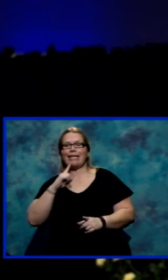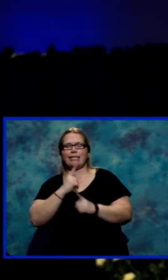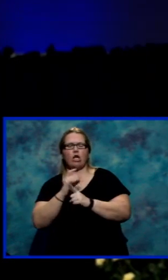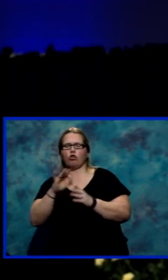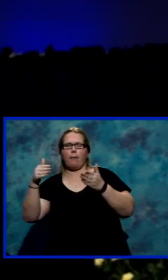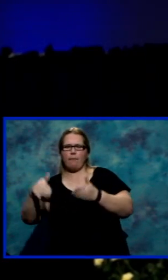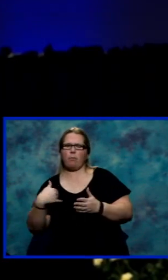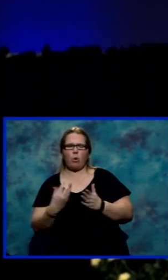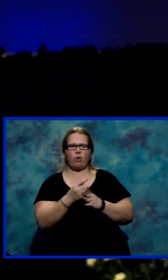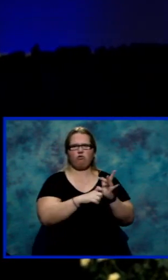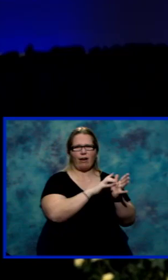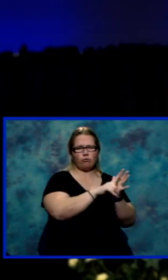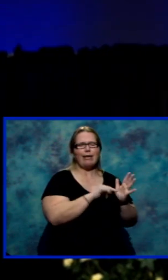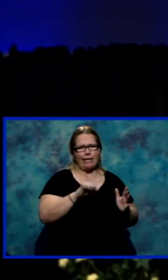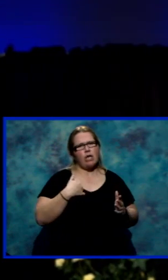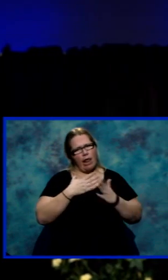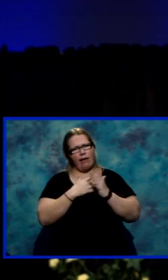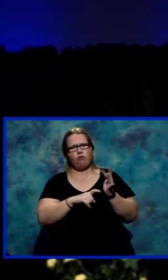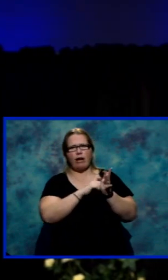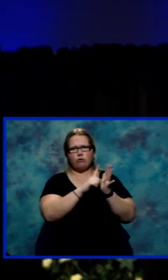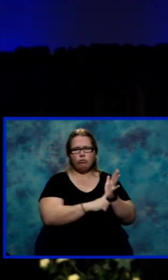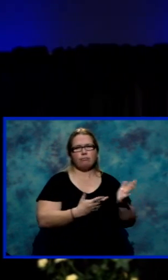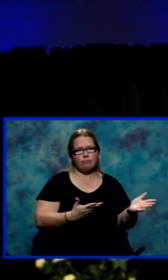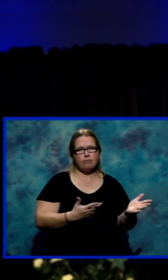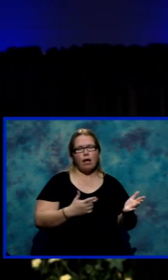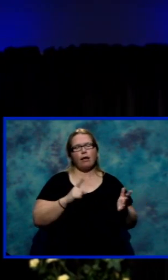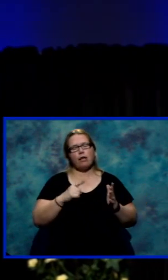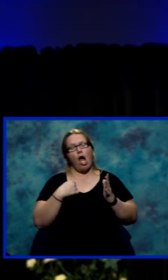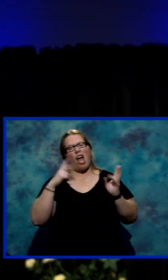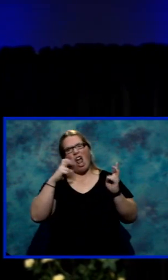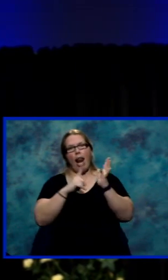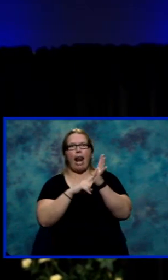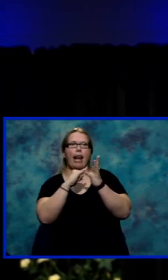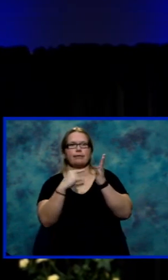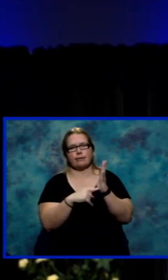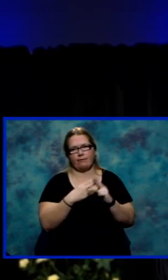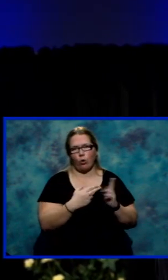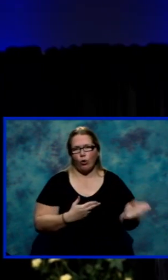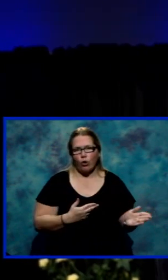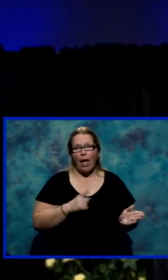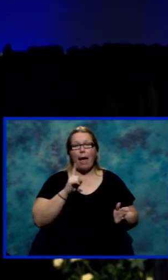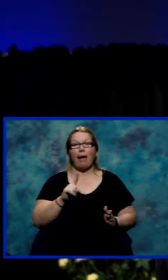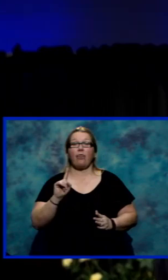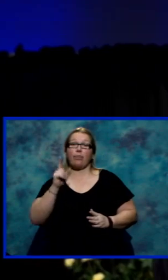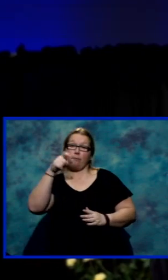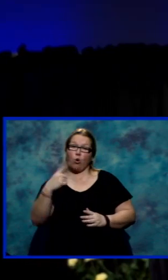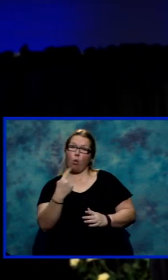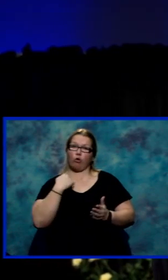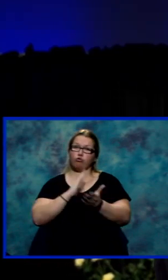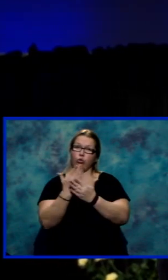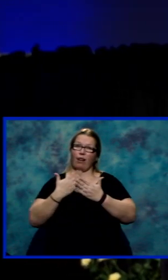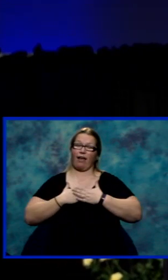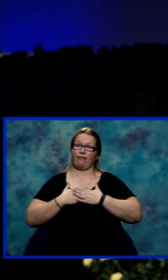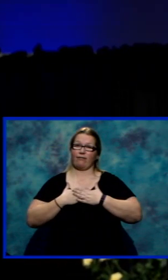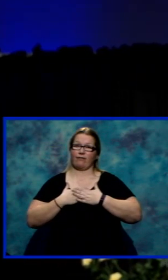Rachel. I loved her. Well, okay, I lusted after her. The one I truly loved,